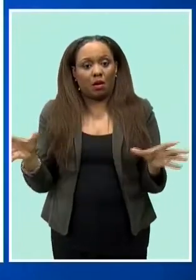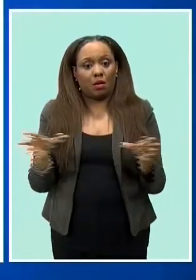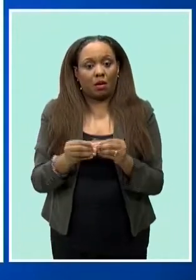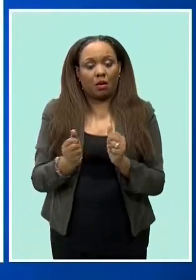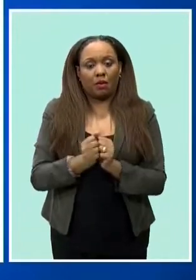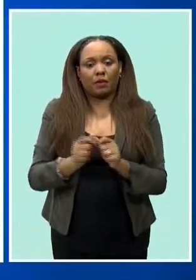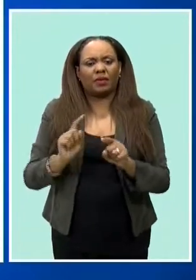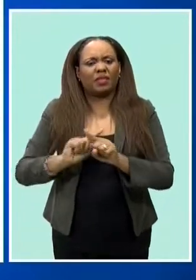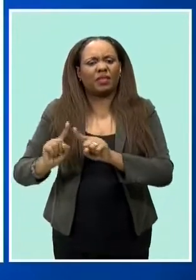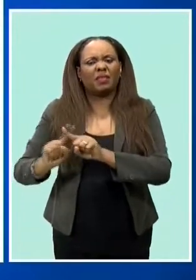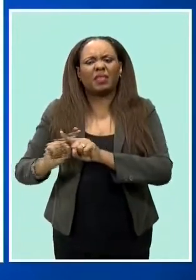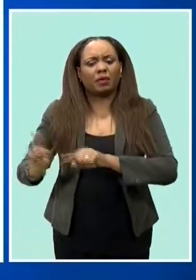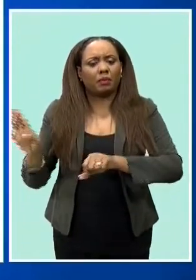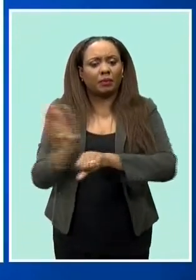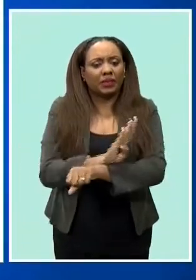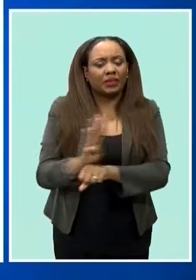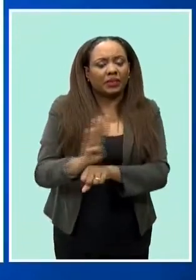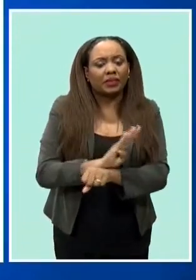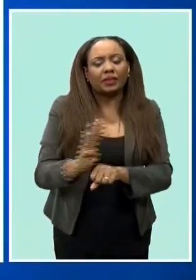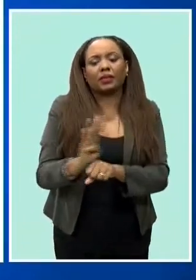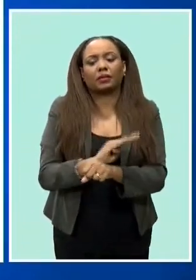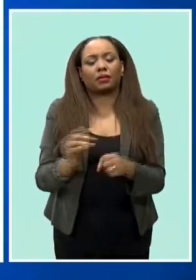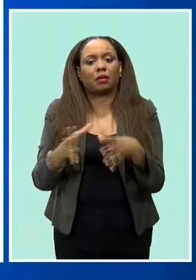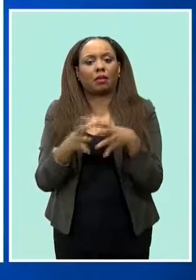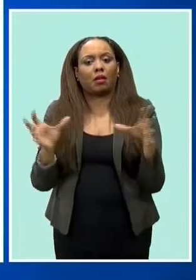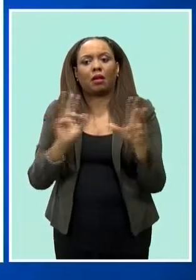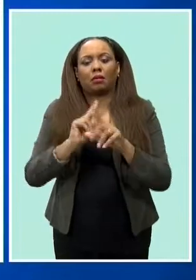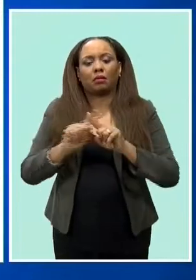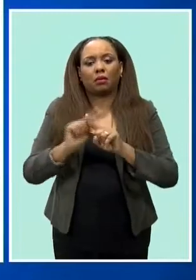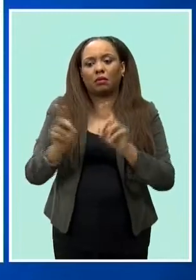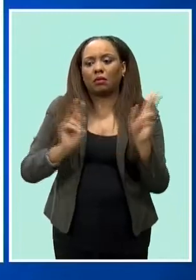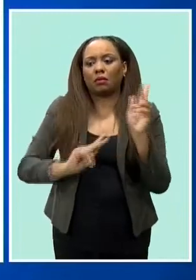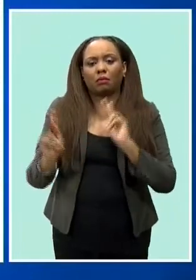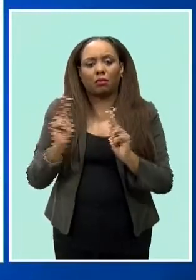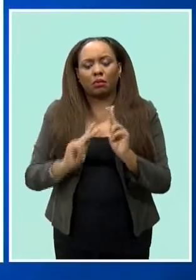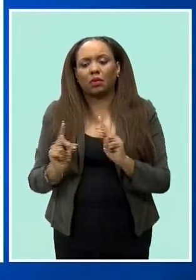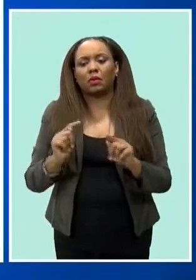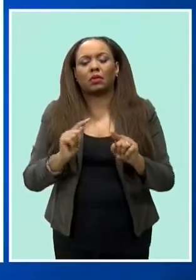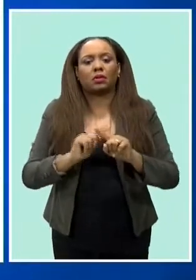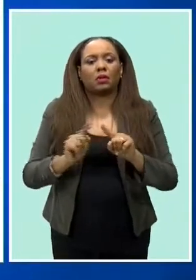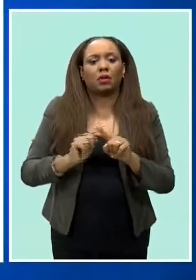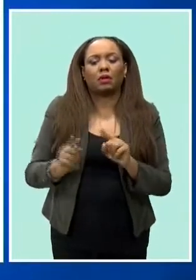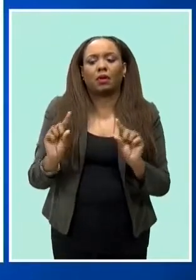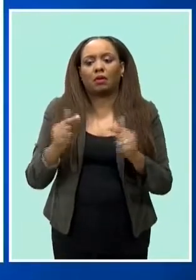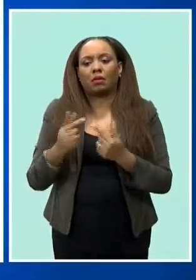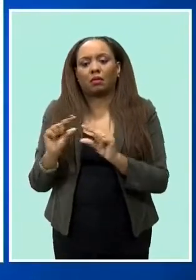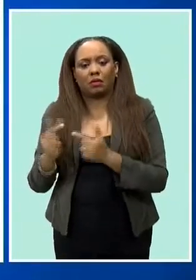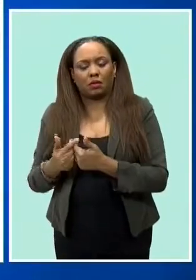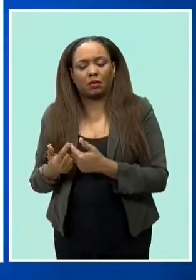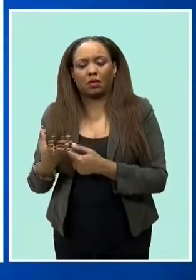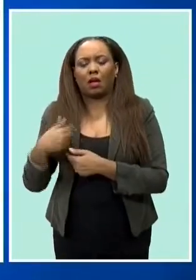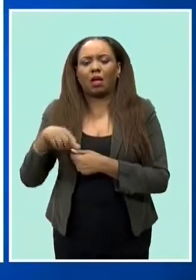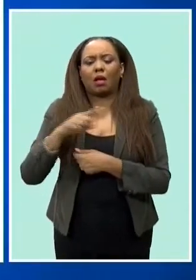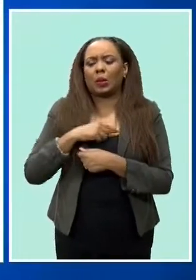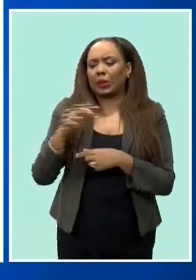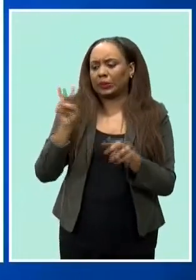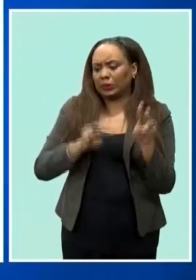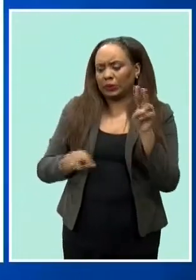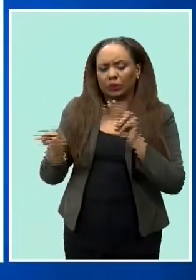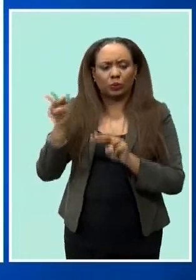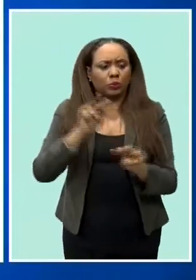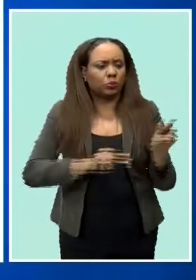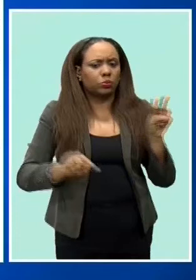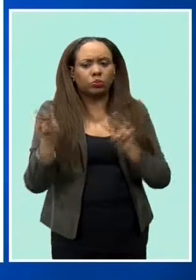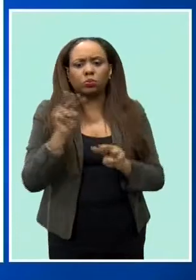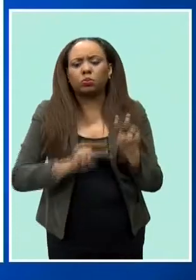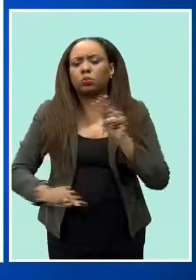in Bridgetown and a number of other stakeholders, and we have mapped out the area which